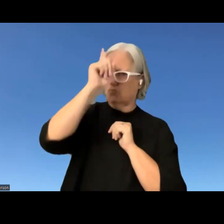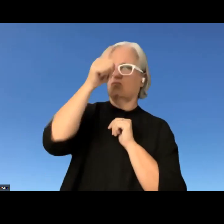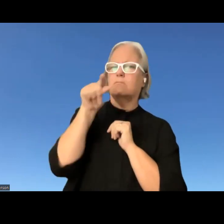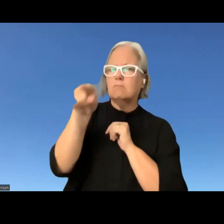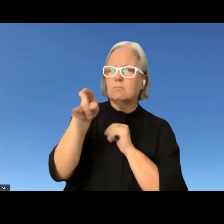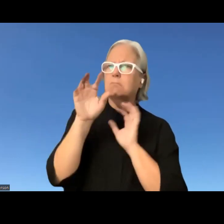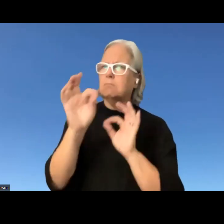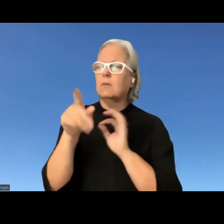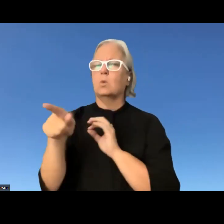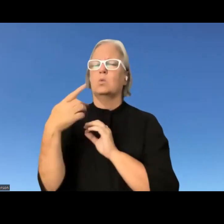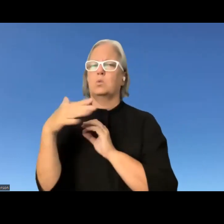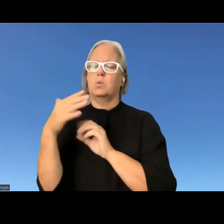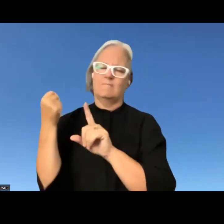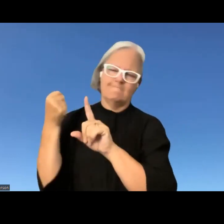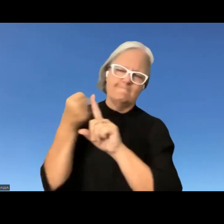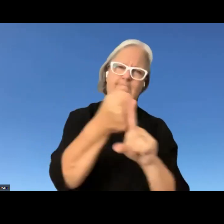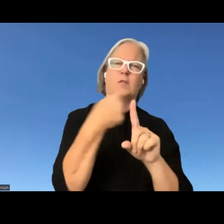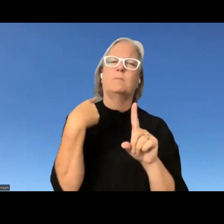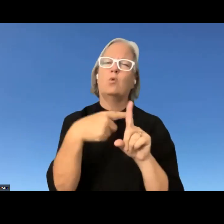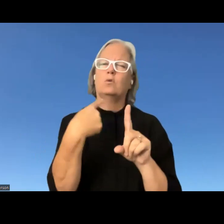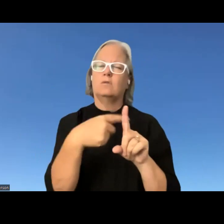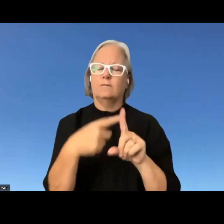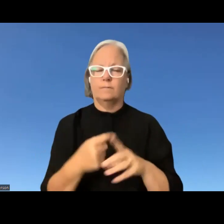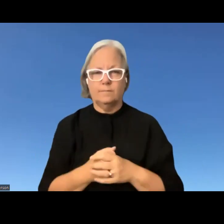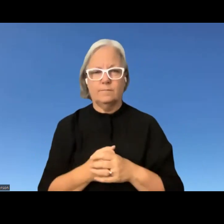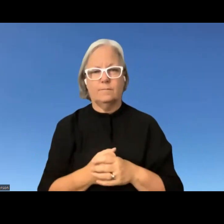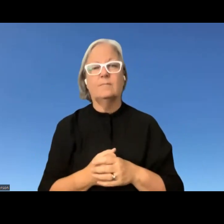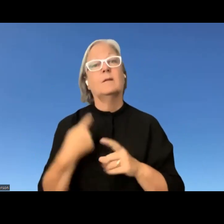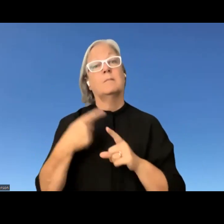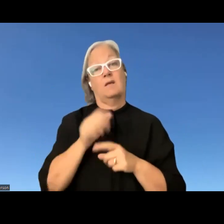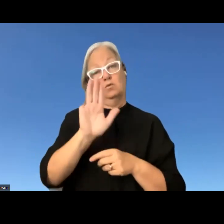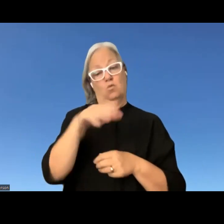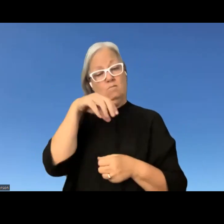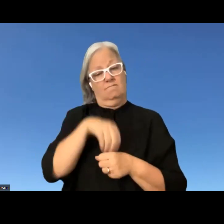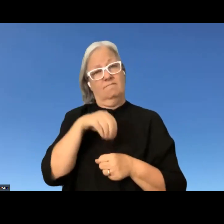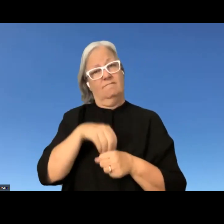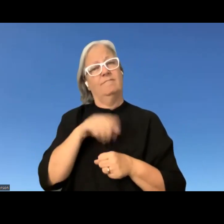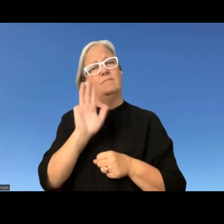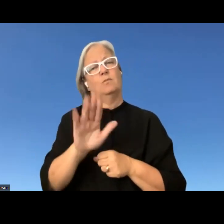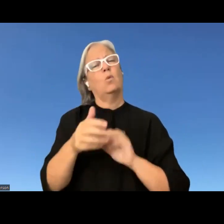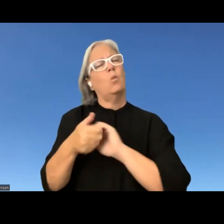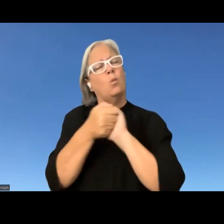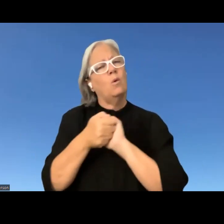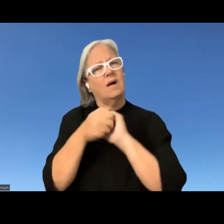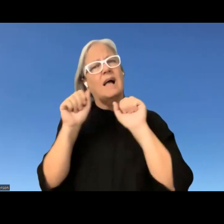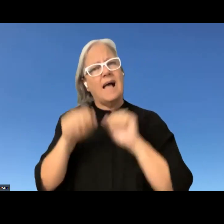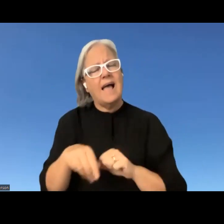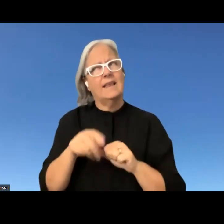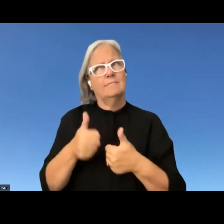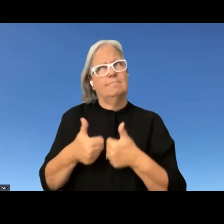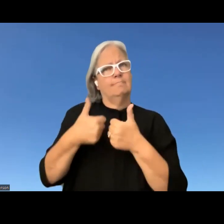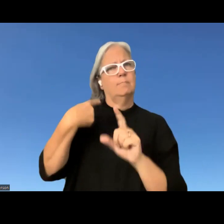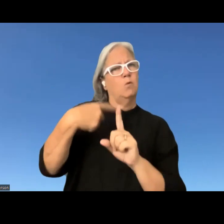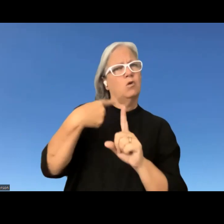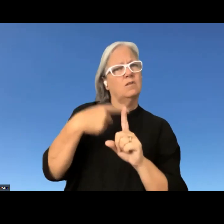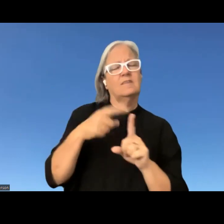impact? It's a chance to raise the profile internally of what's going on, in the sense that when you win an award